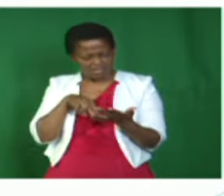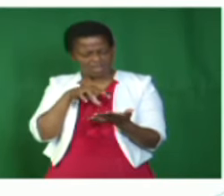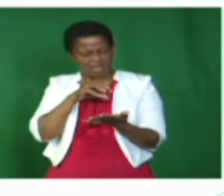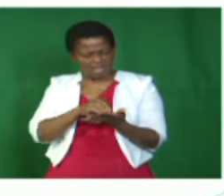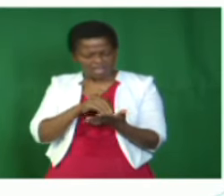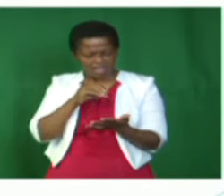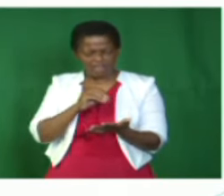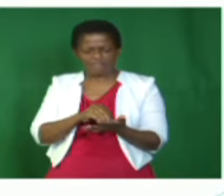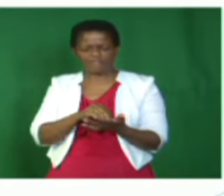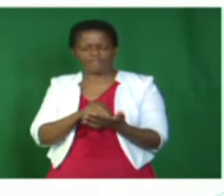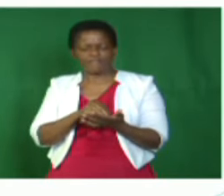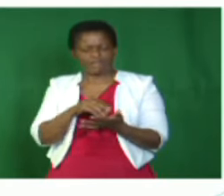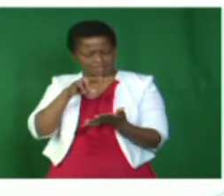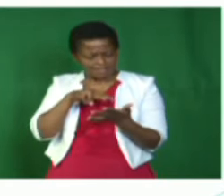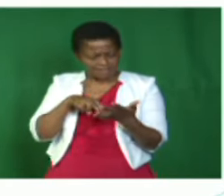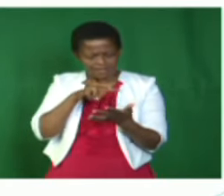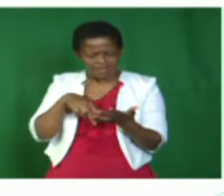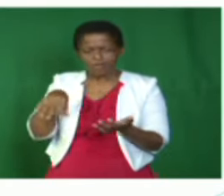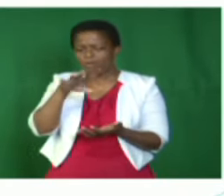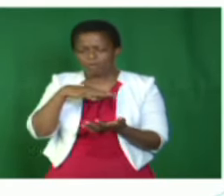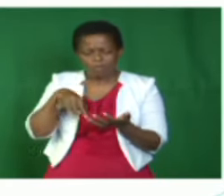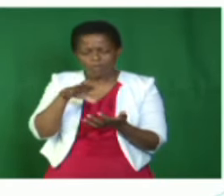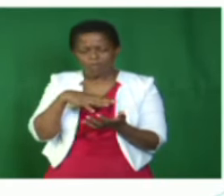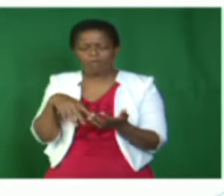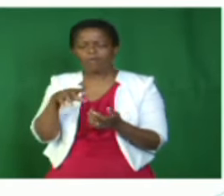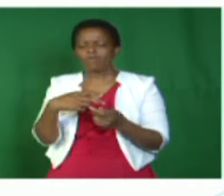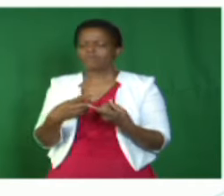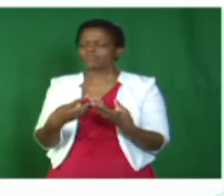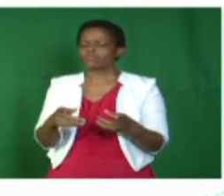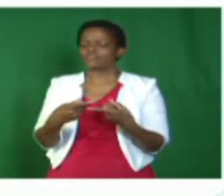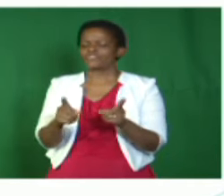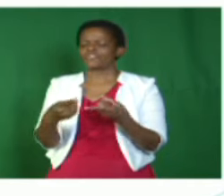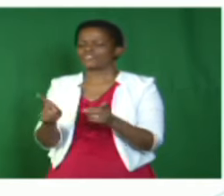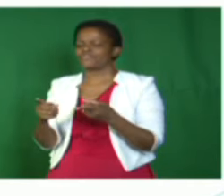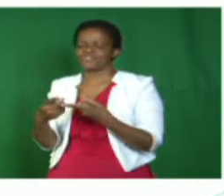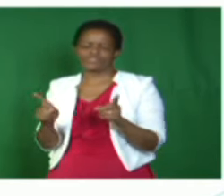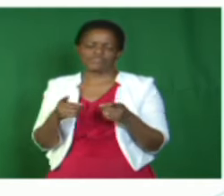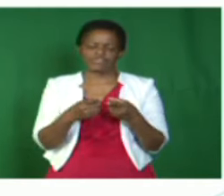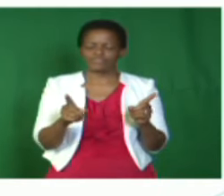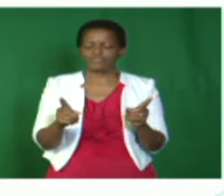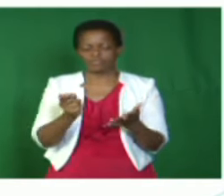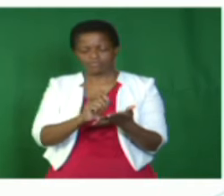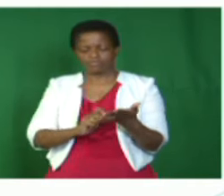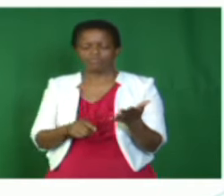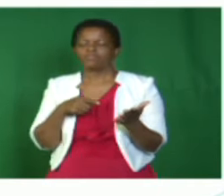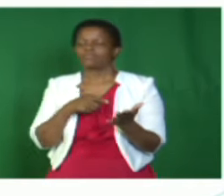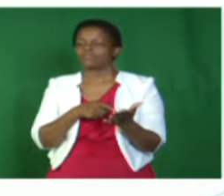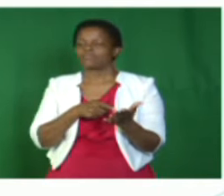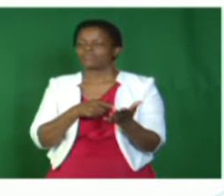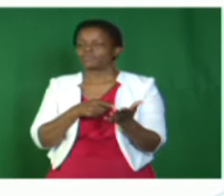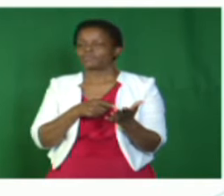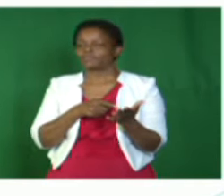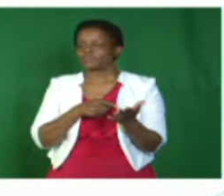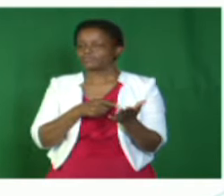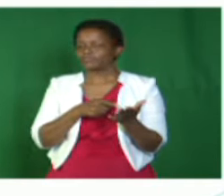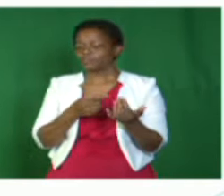met or I have read this type of text or this type of writing. And